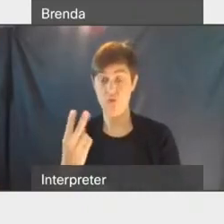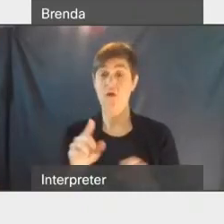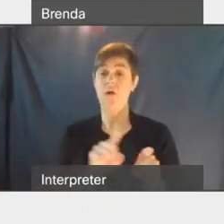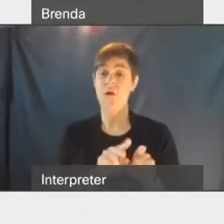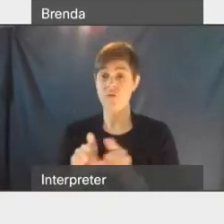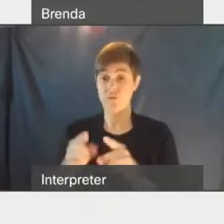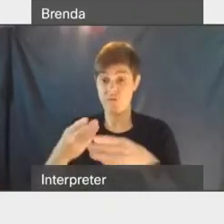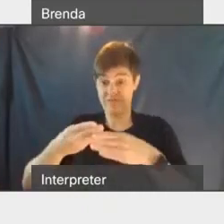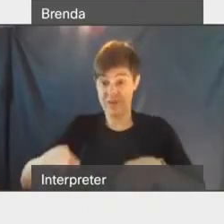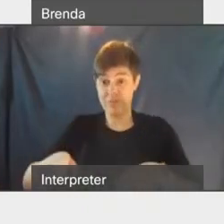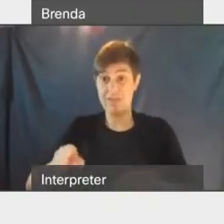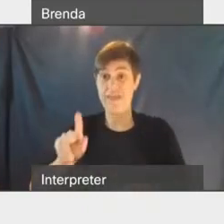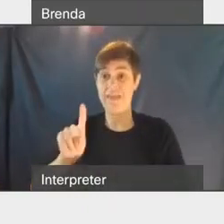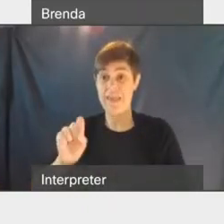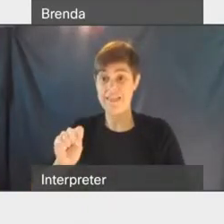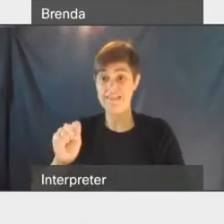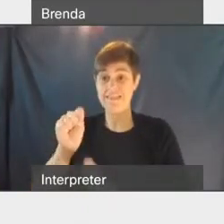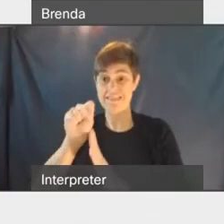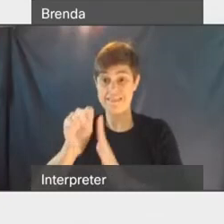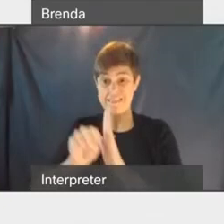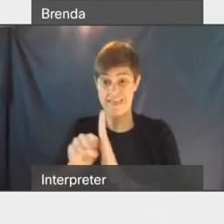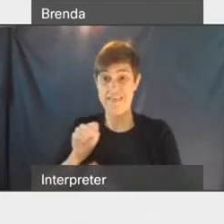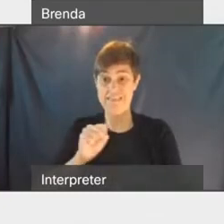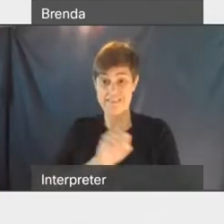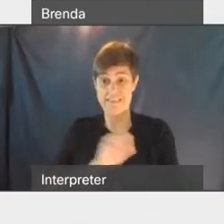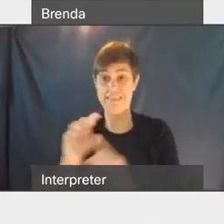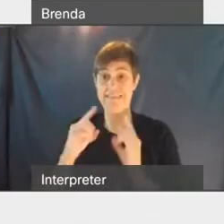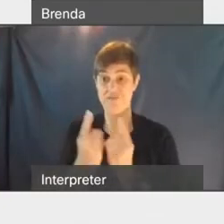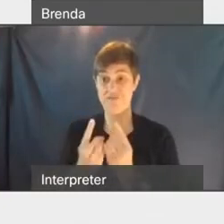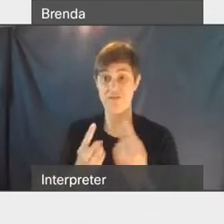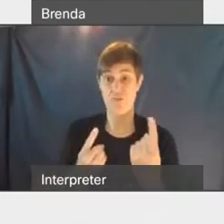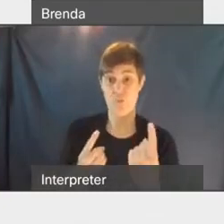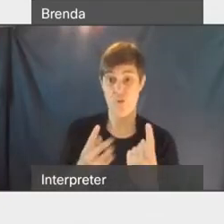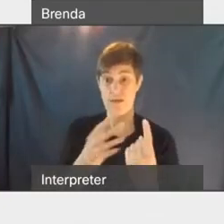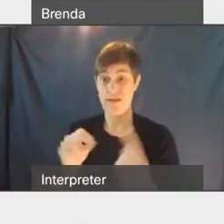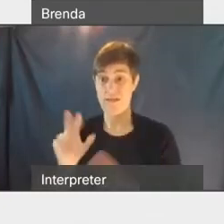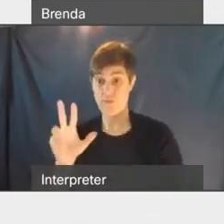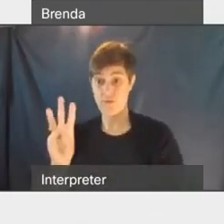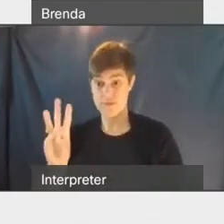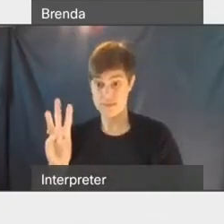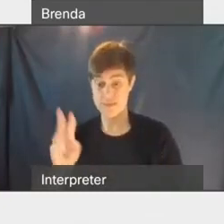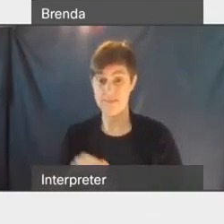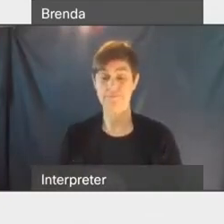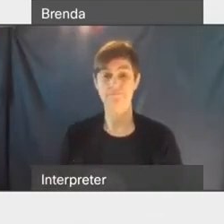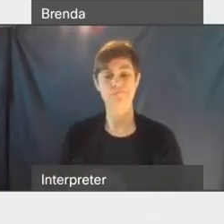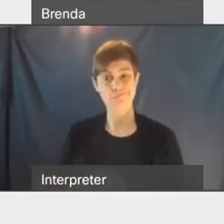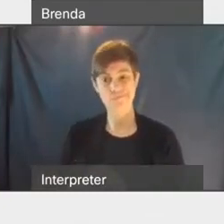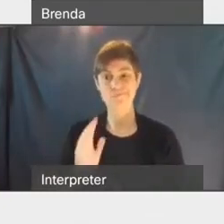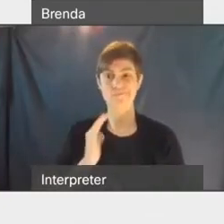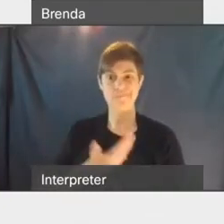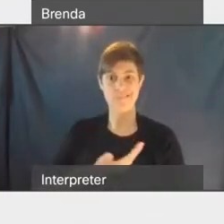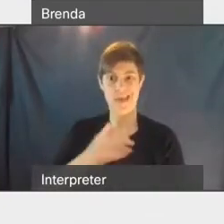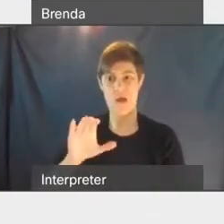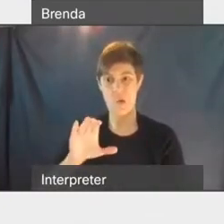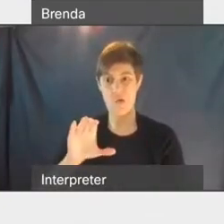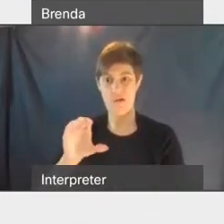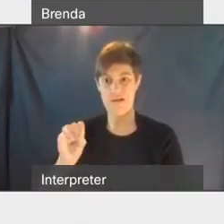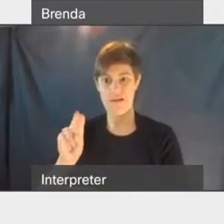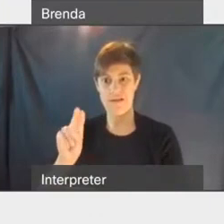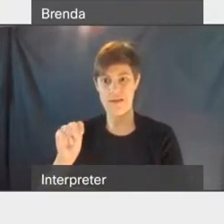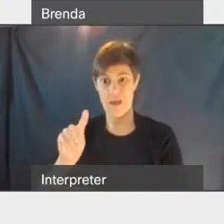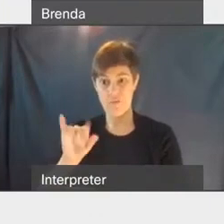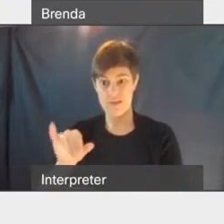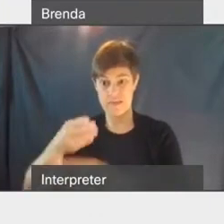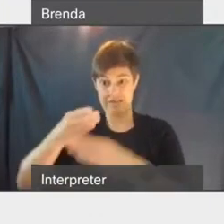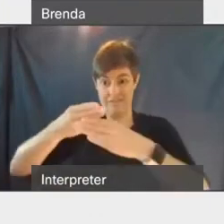Kansas State Senate Districts 1 and 36. This breakup of our county creates